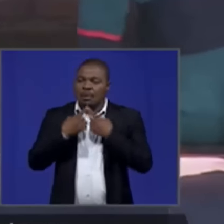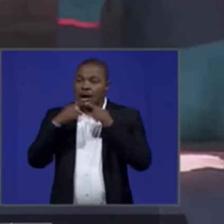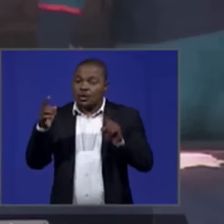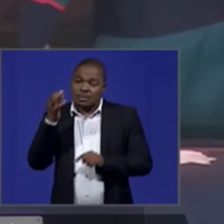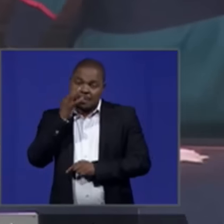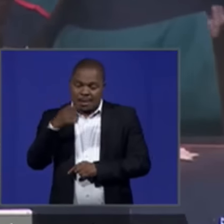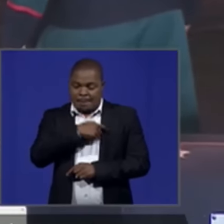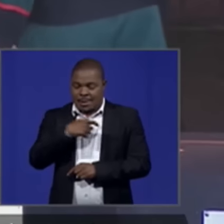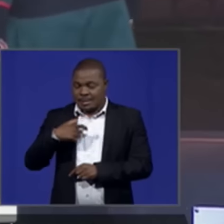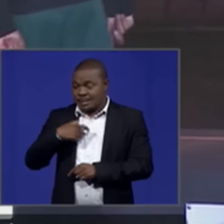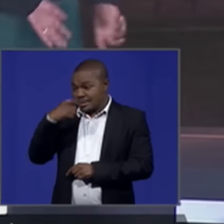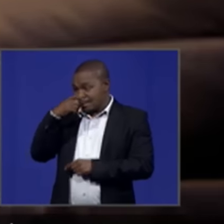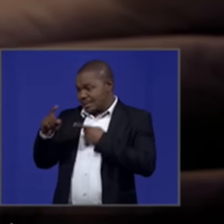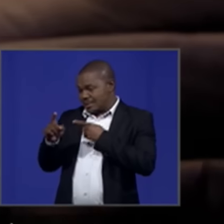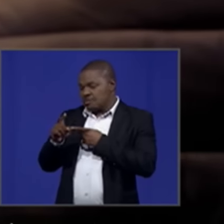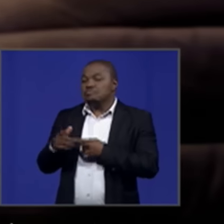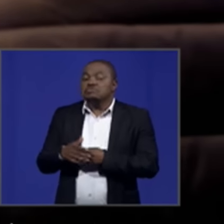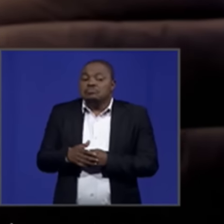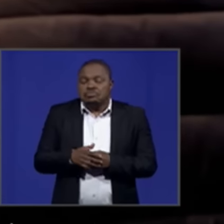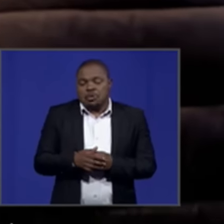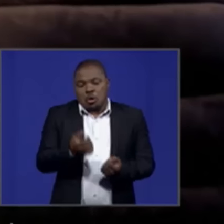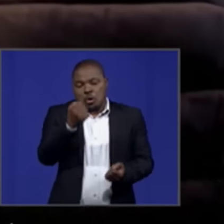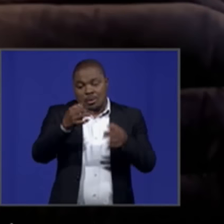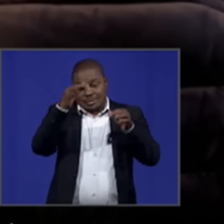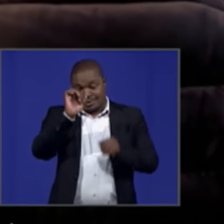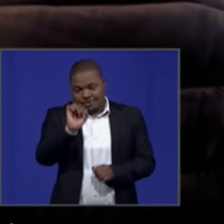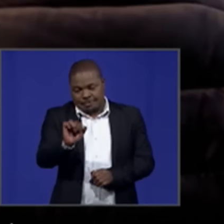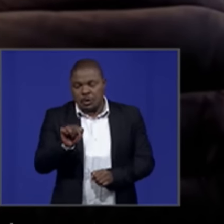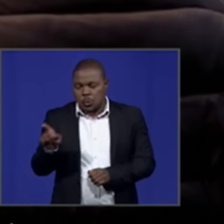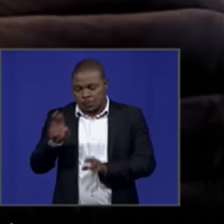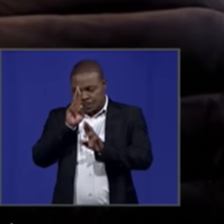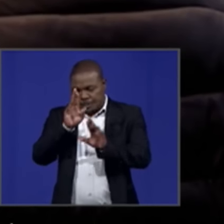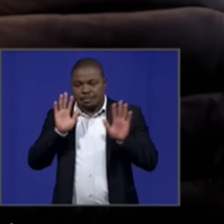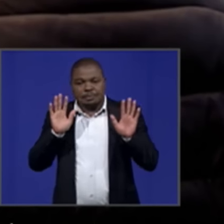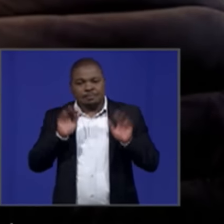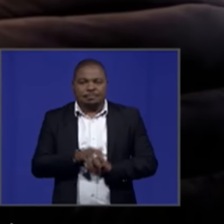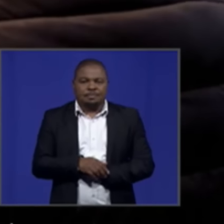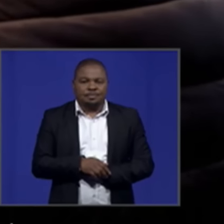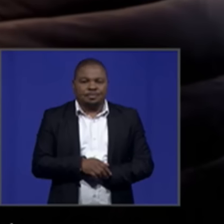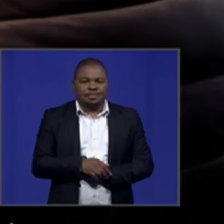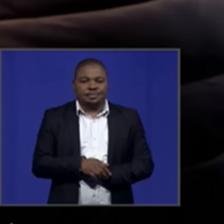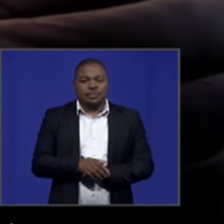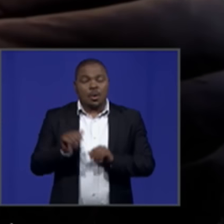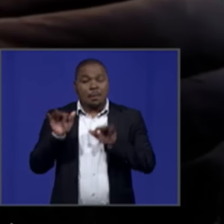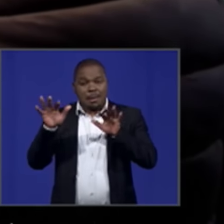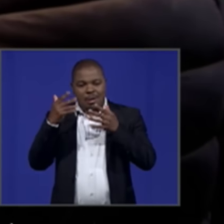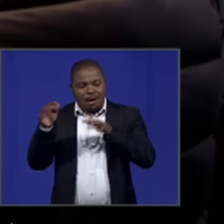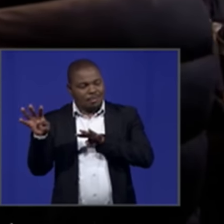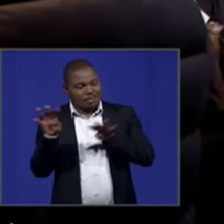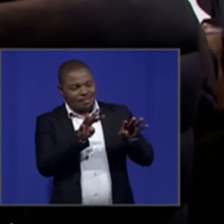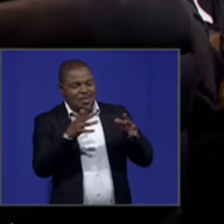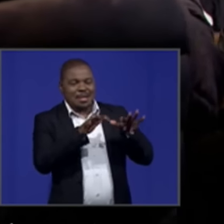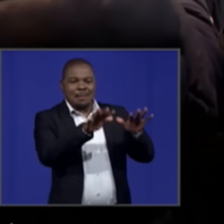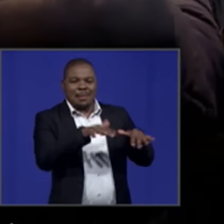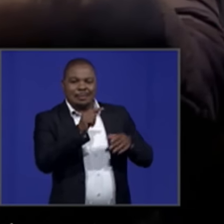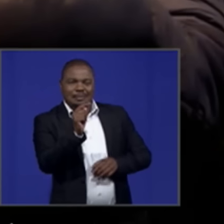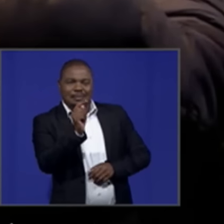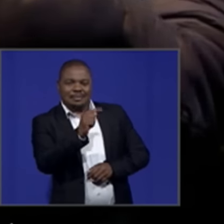moporesidente Ramaphosa o tlotla tshwetso ya kgotlatshekelo ya molaotheo. Jaanong matlho otlhe a lebile kwa